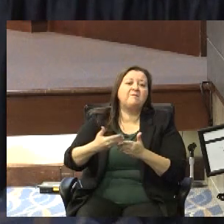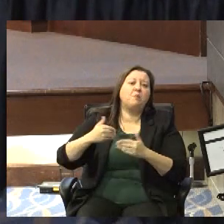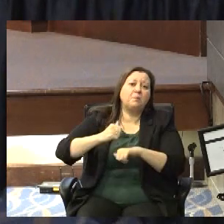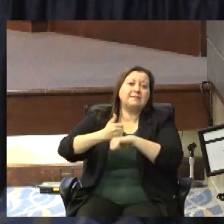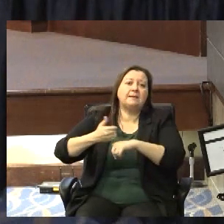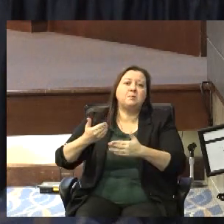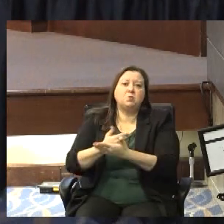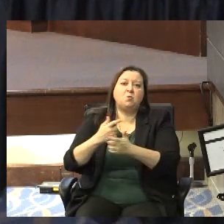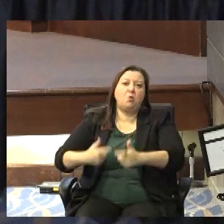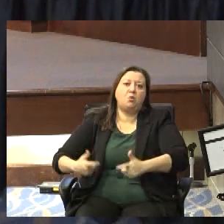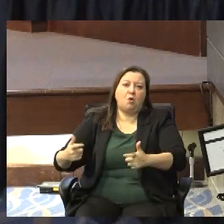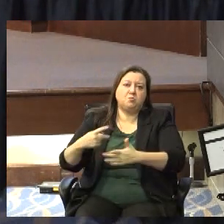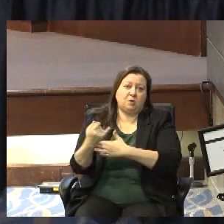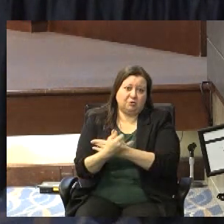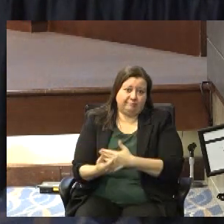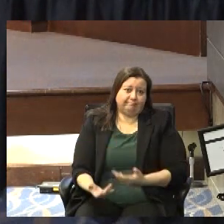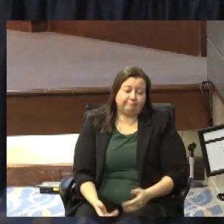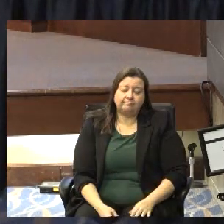project.